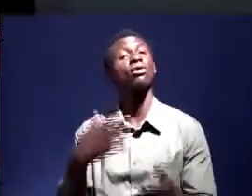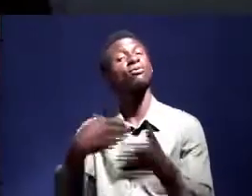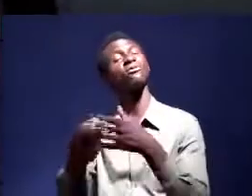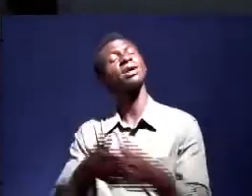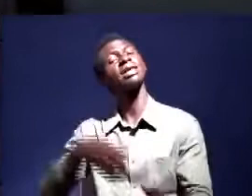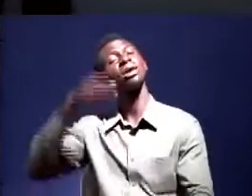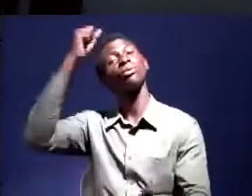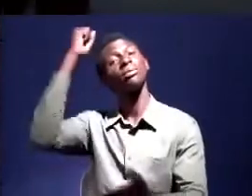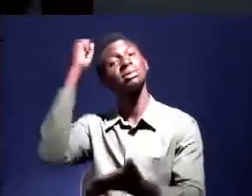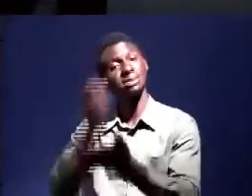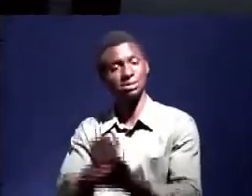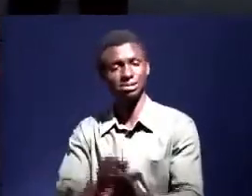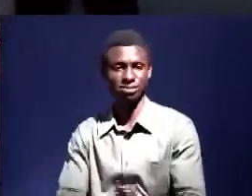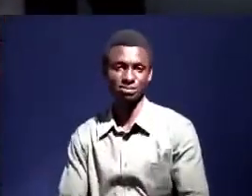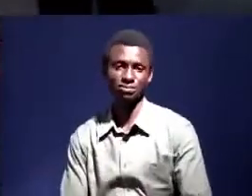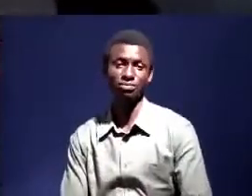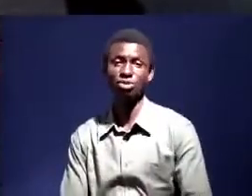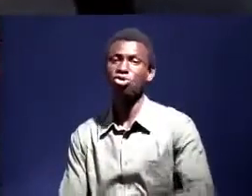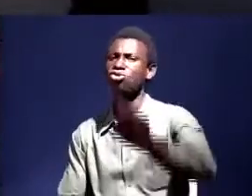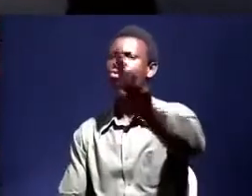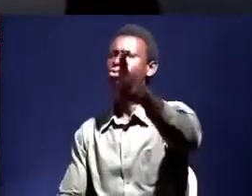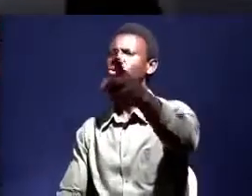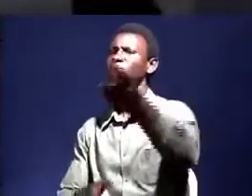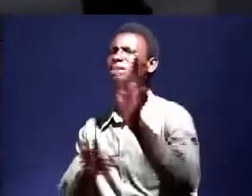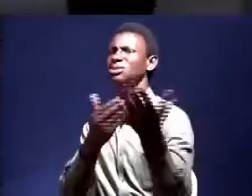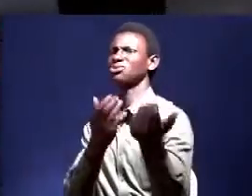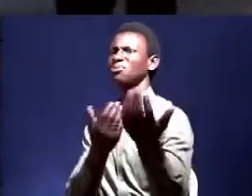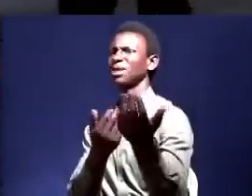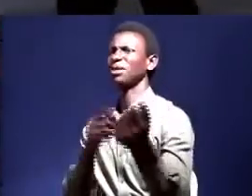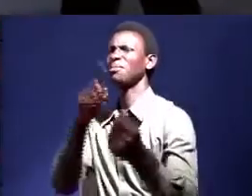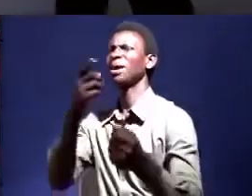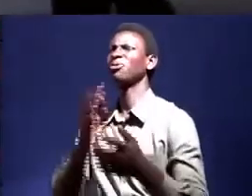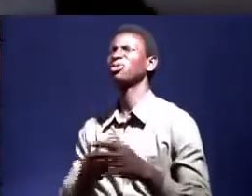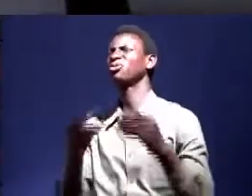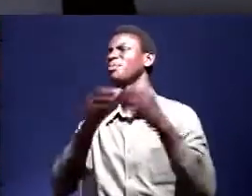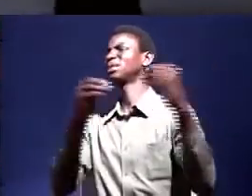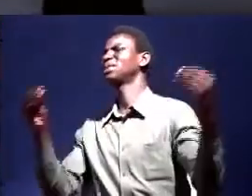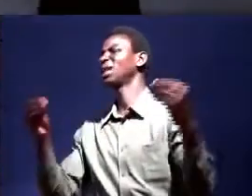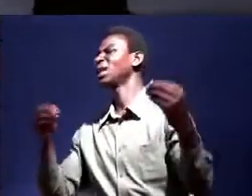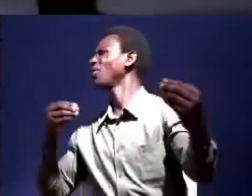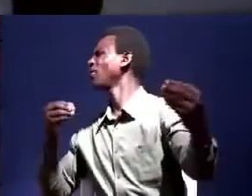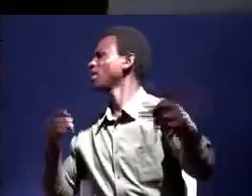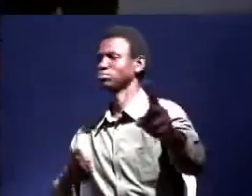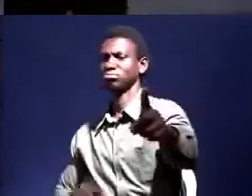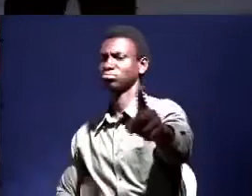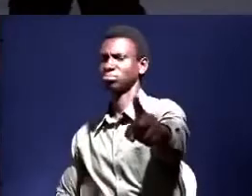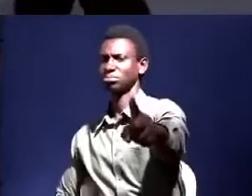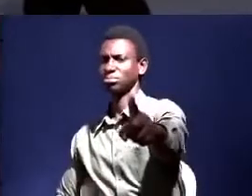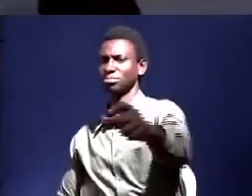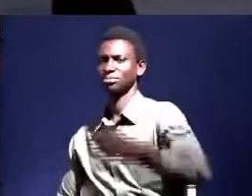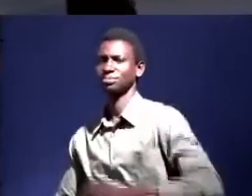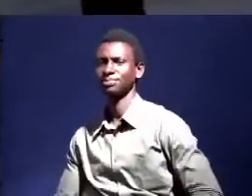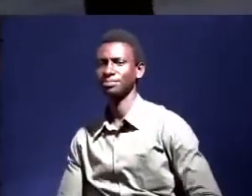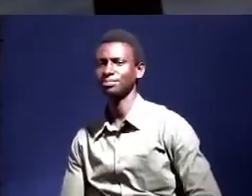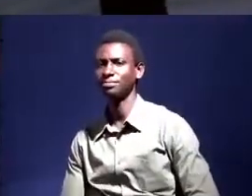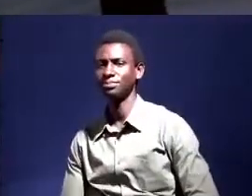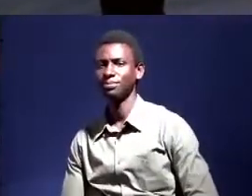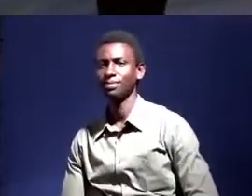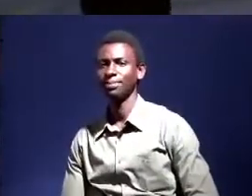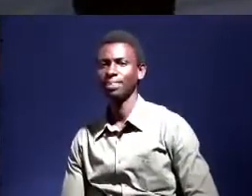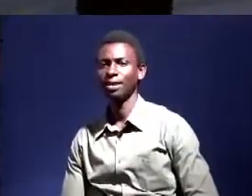wait until it's too late. Usisubiri mpaka ukiwa umechelewa. We don't have the assurance of our next